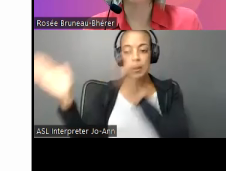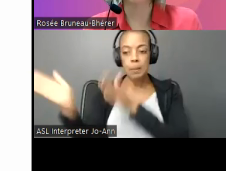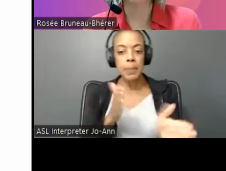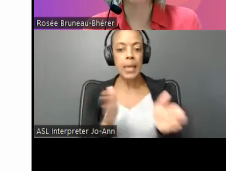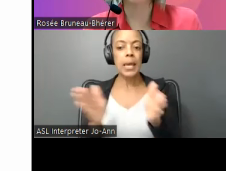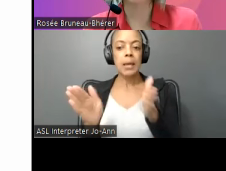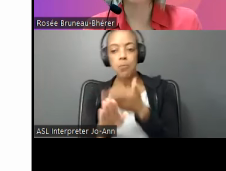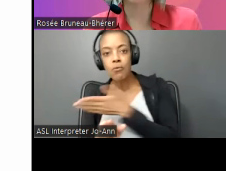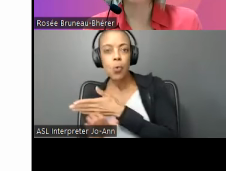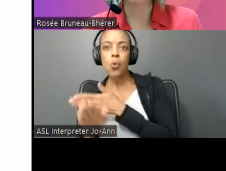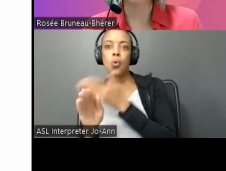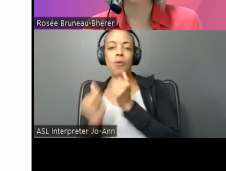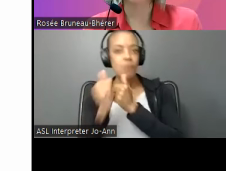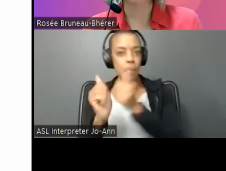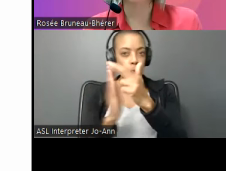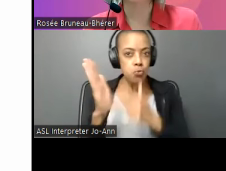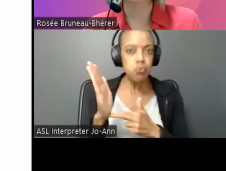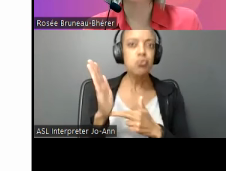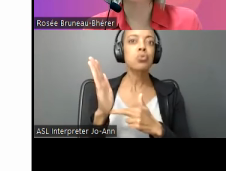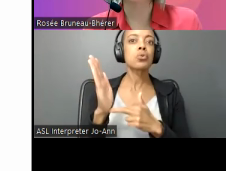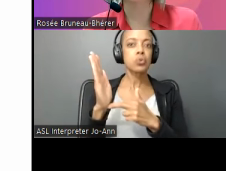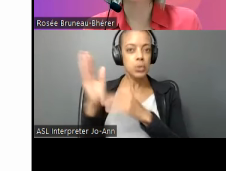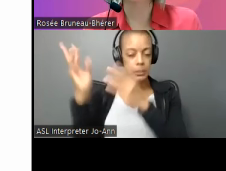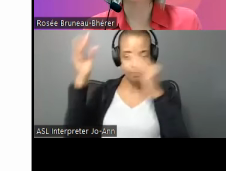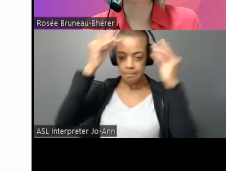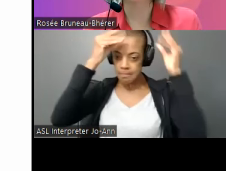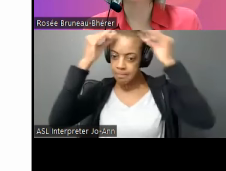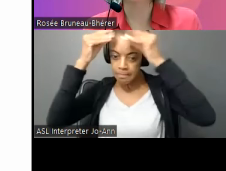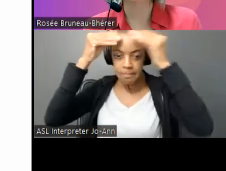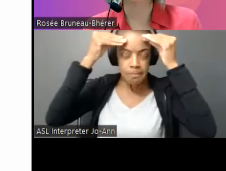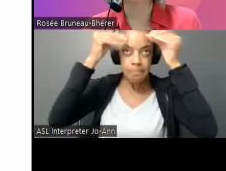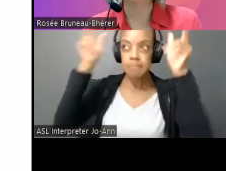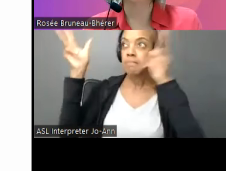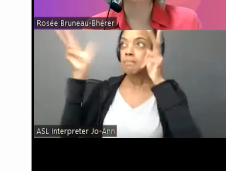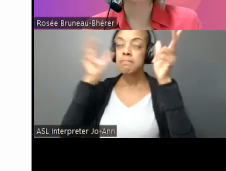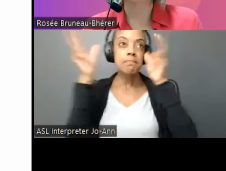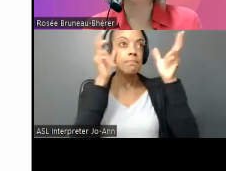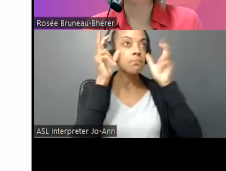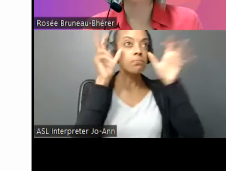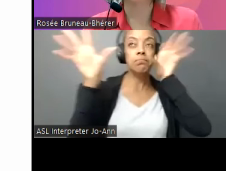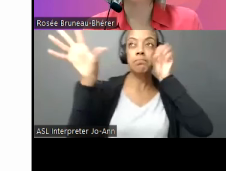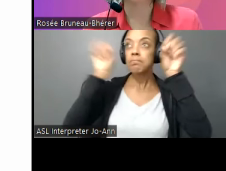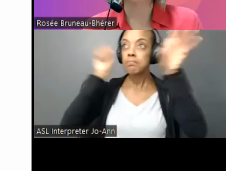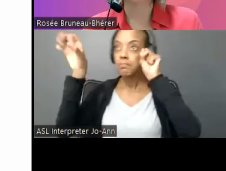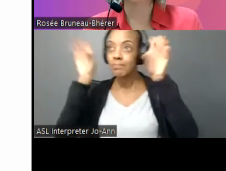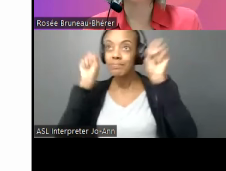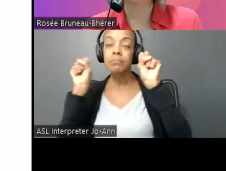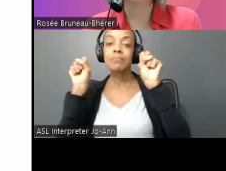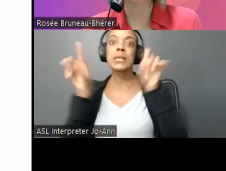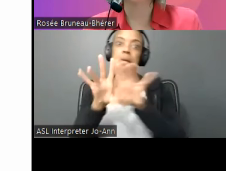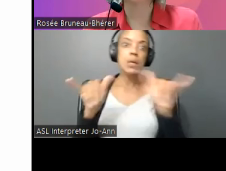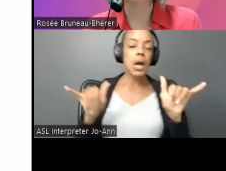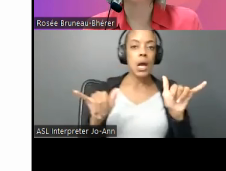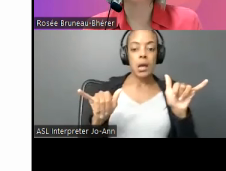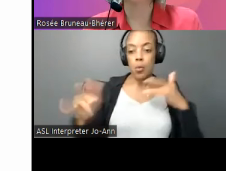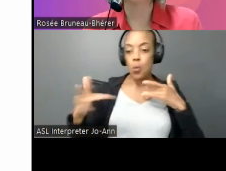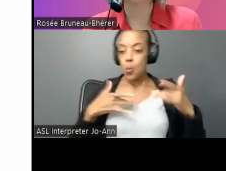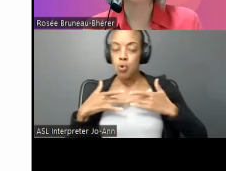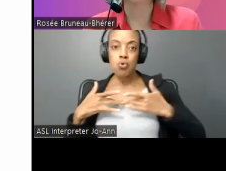all of us, kids have to react to things happening in the world around them, while also dealing with worries, temptations, and